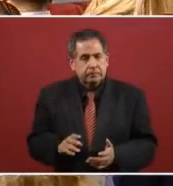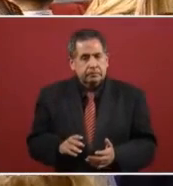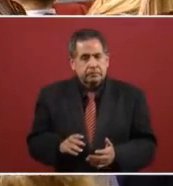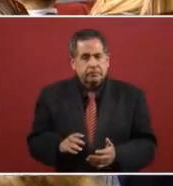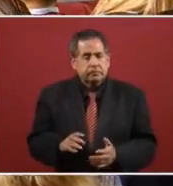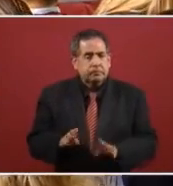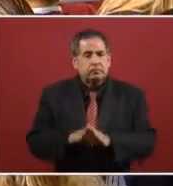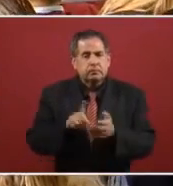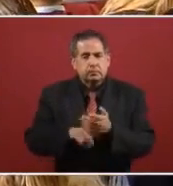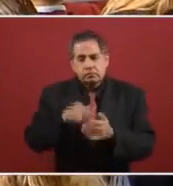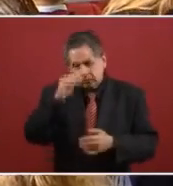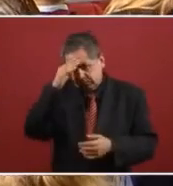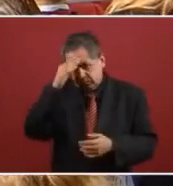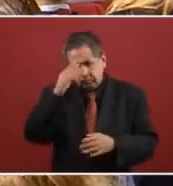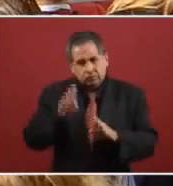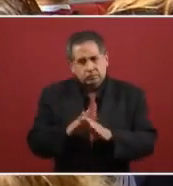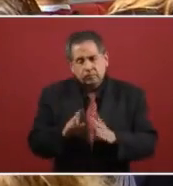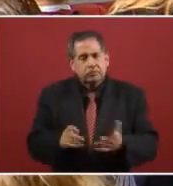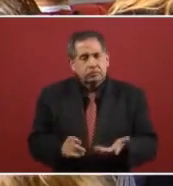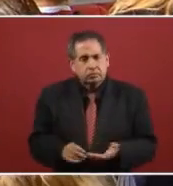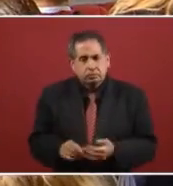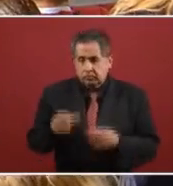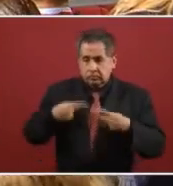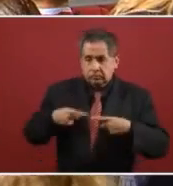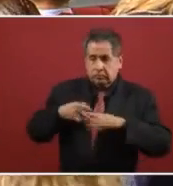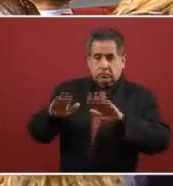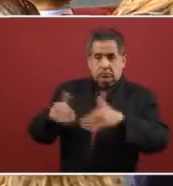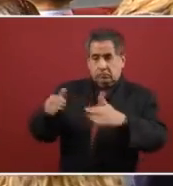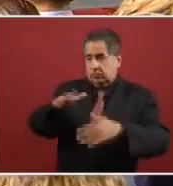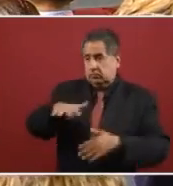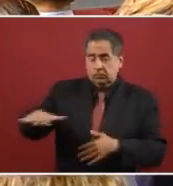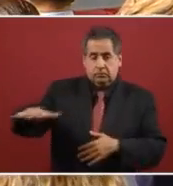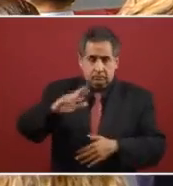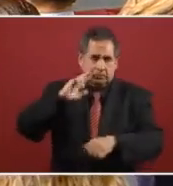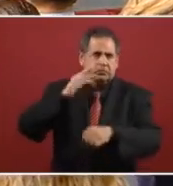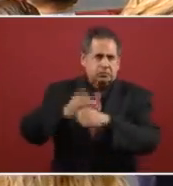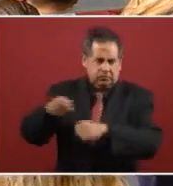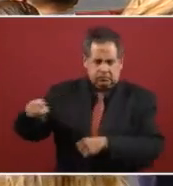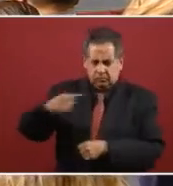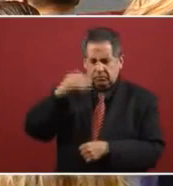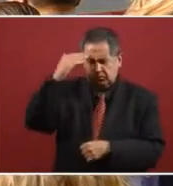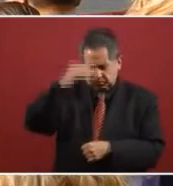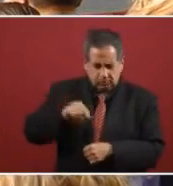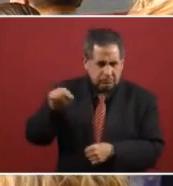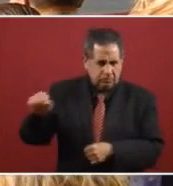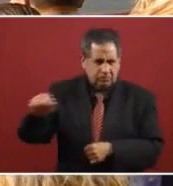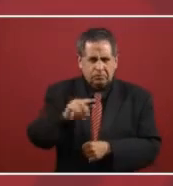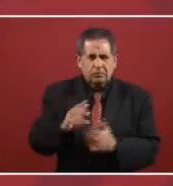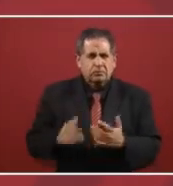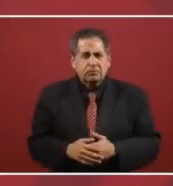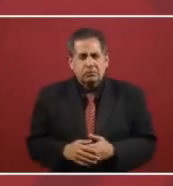more about how the people is responsible,